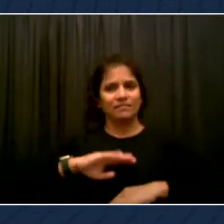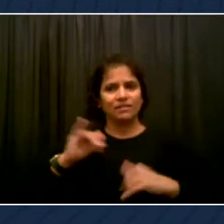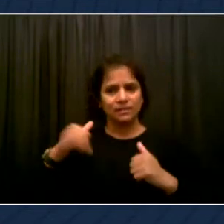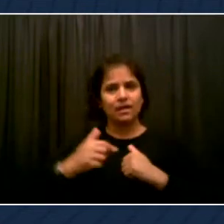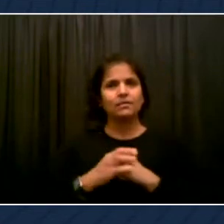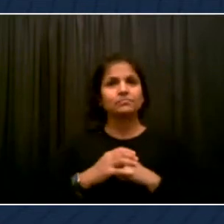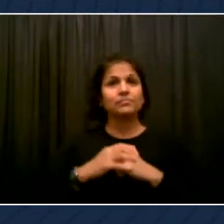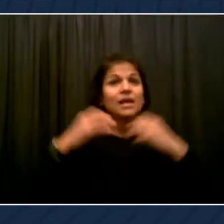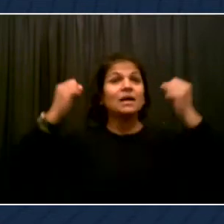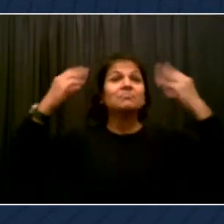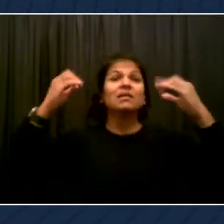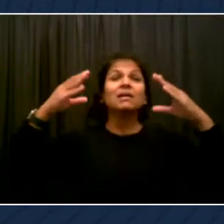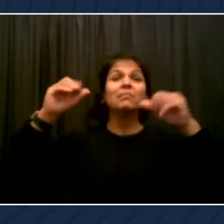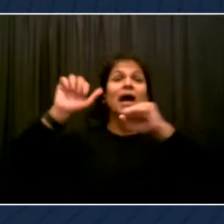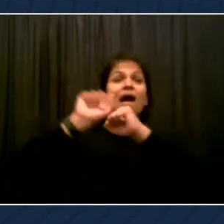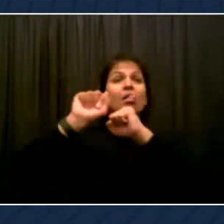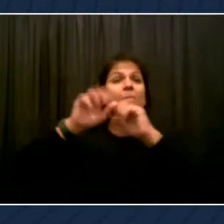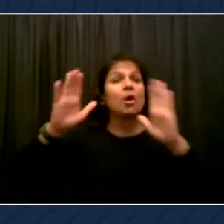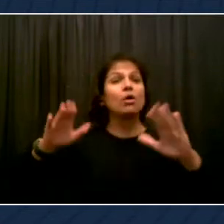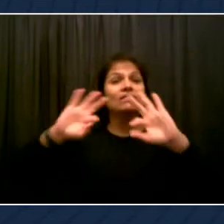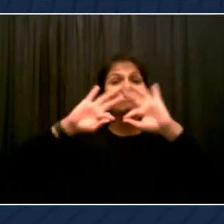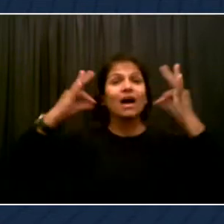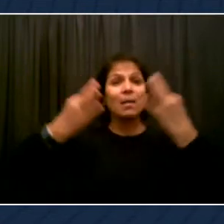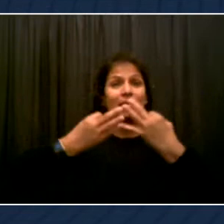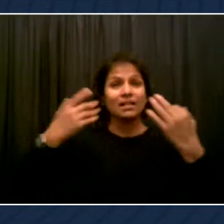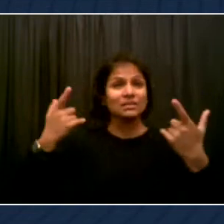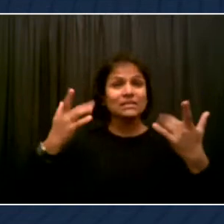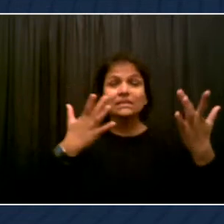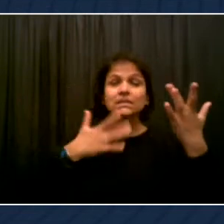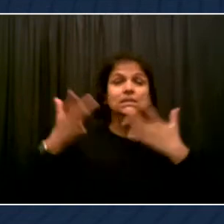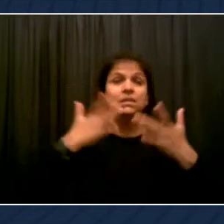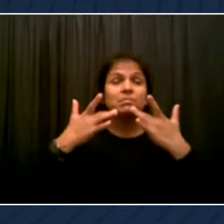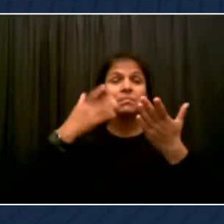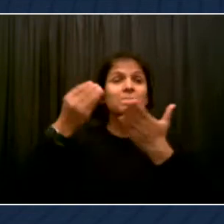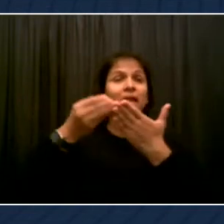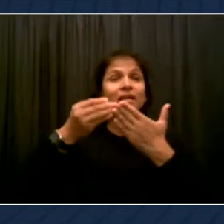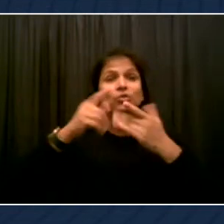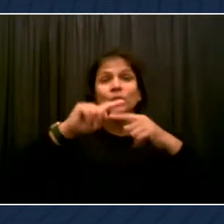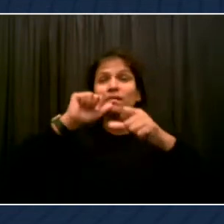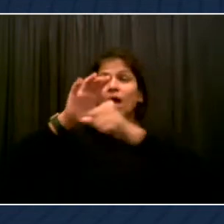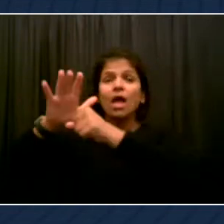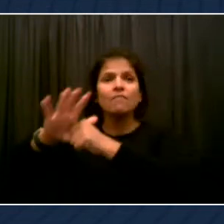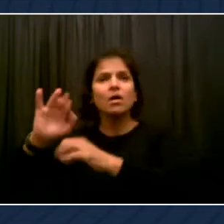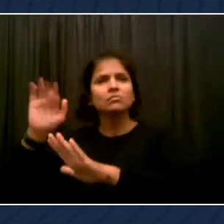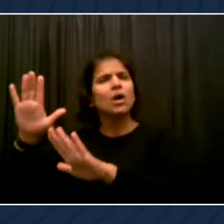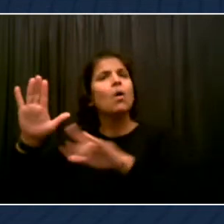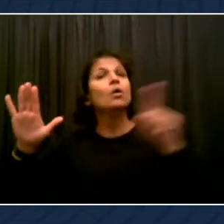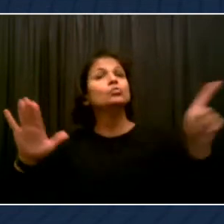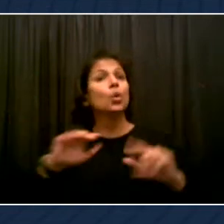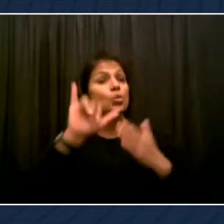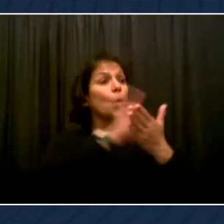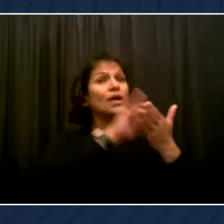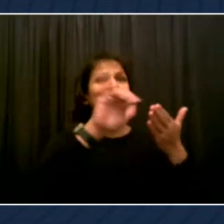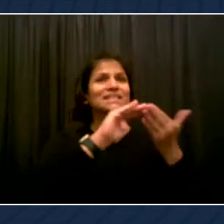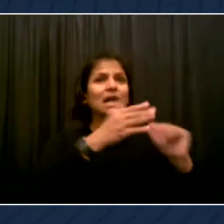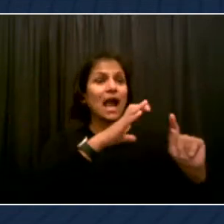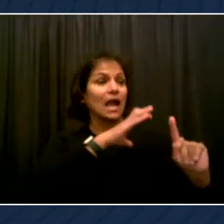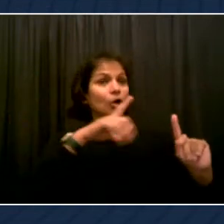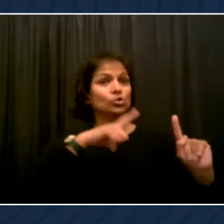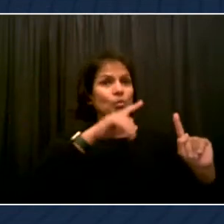and struggling to make ends meet. That is why the City Council most recently we passed Intro 2050 and